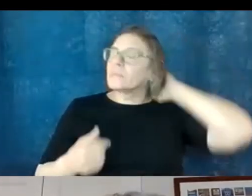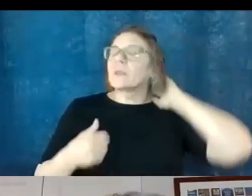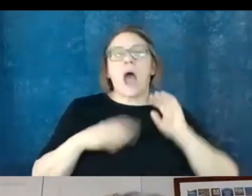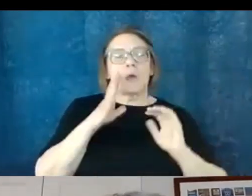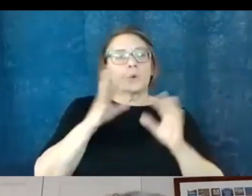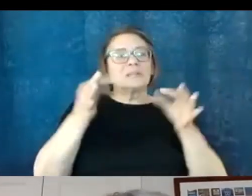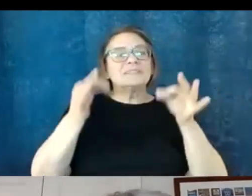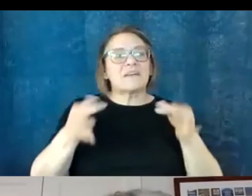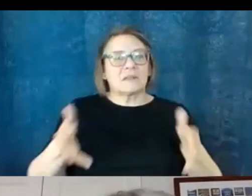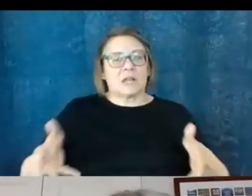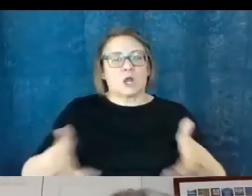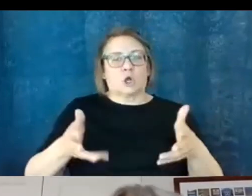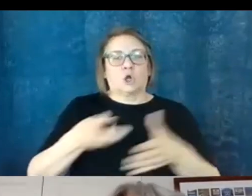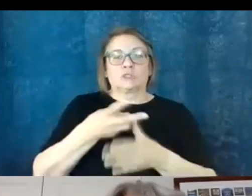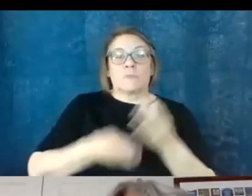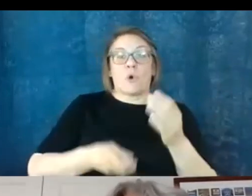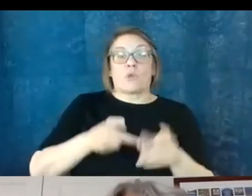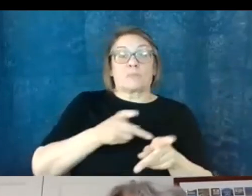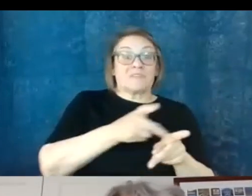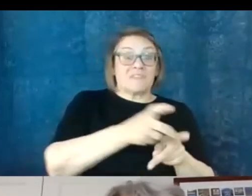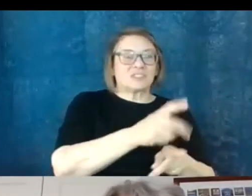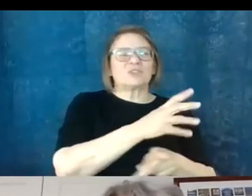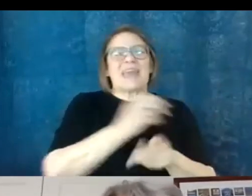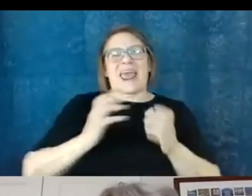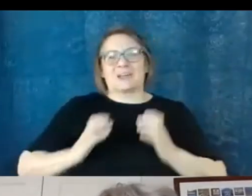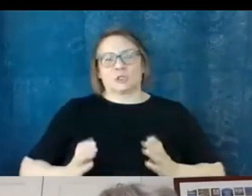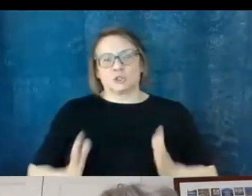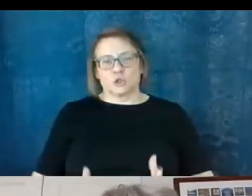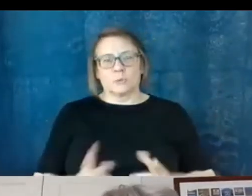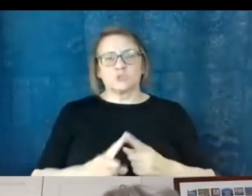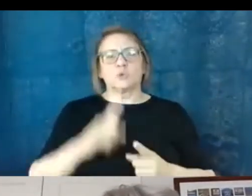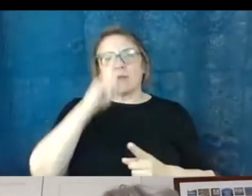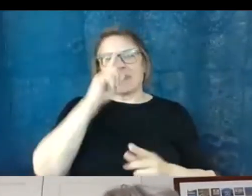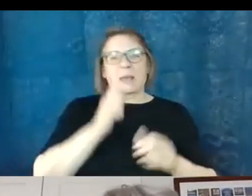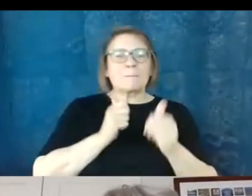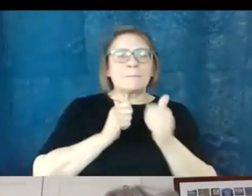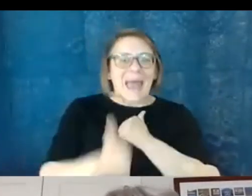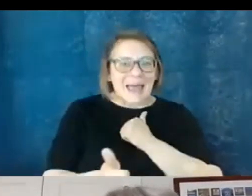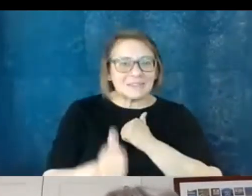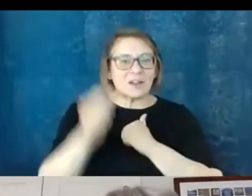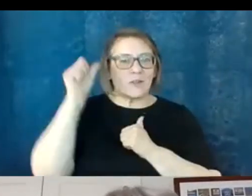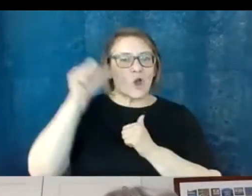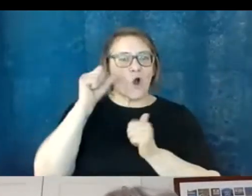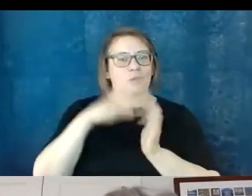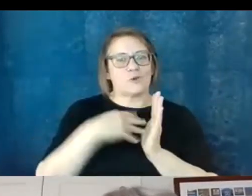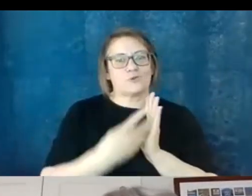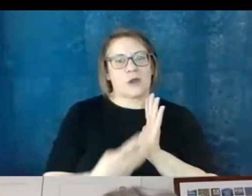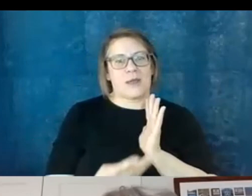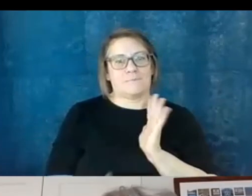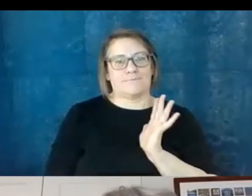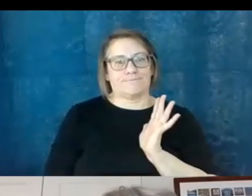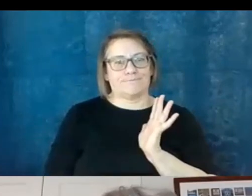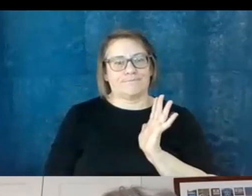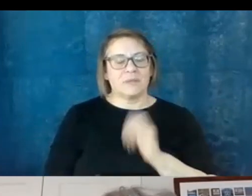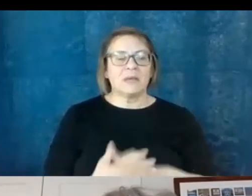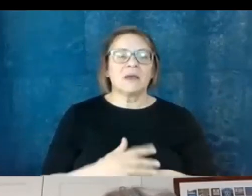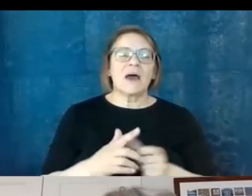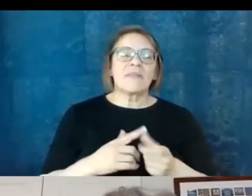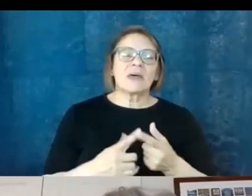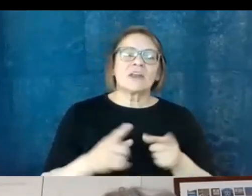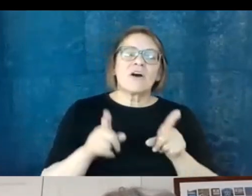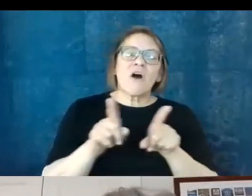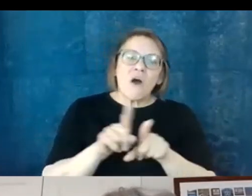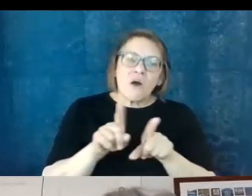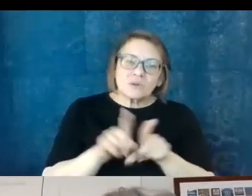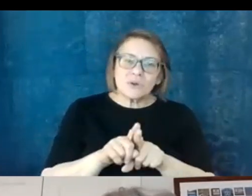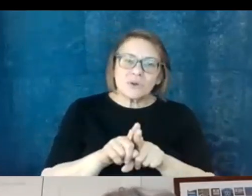definitely encourage both professionals and consumers to think beyond the audiogram when we're talking about these issues. And then the other thing I would say